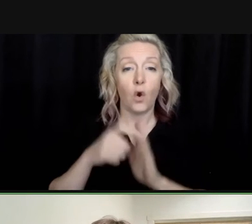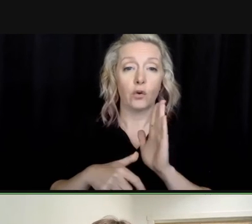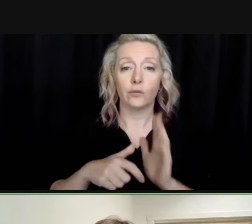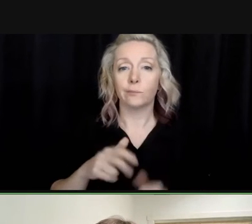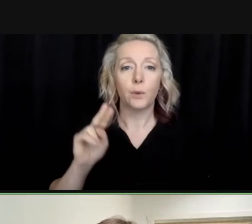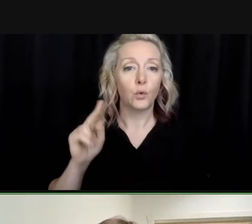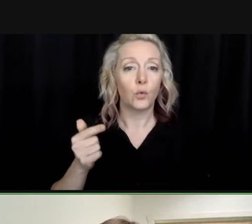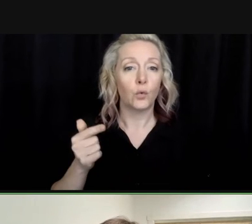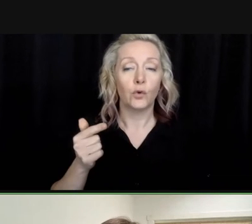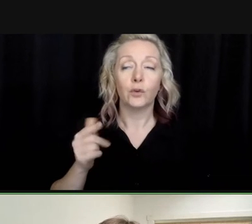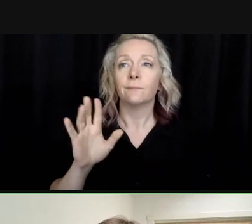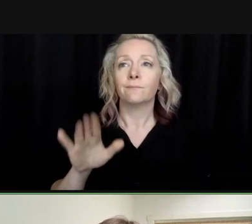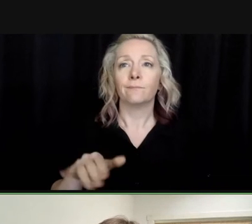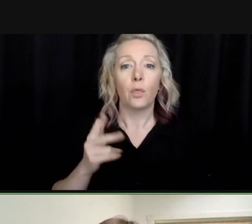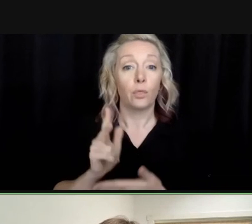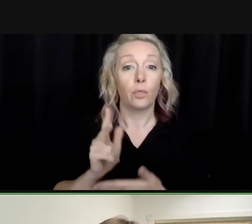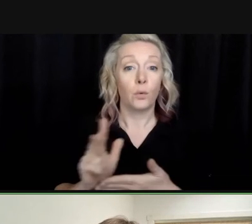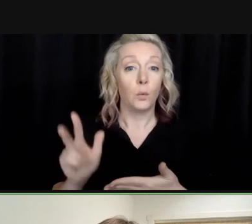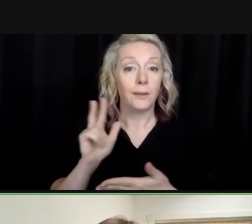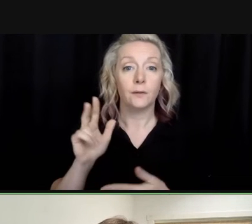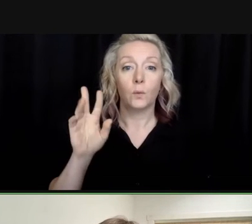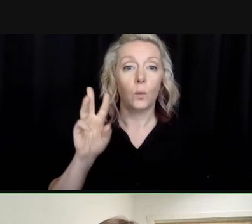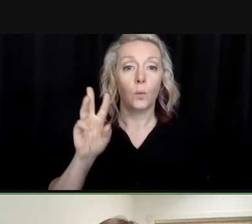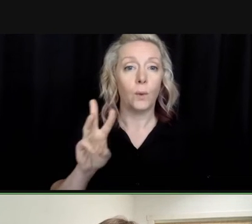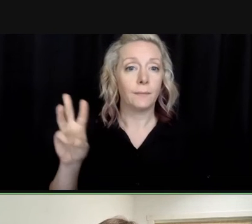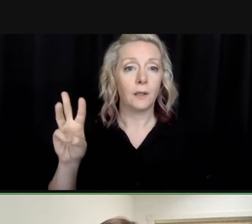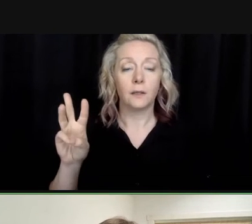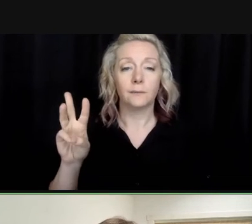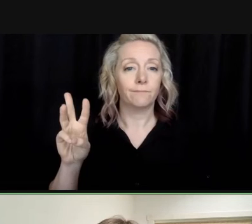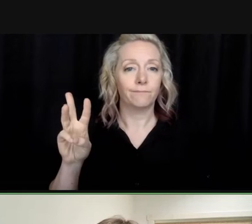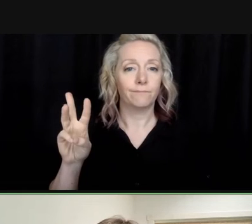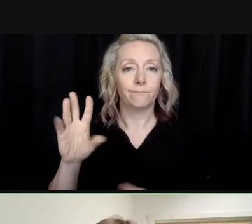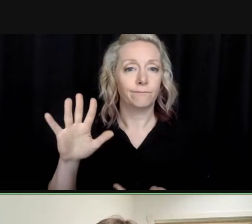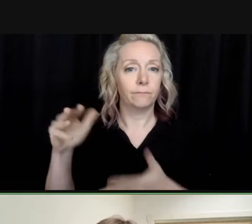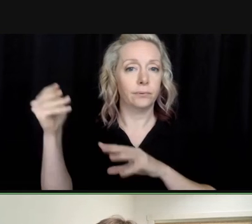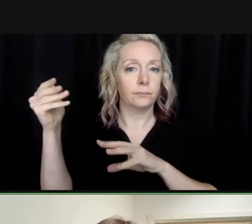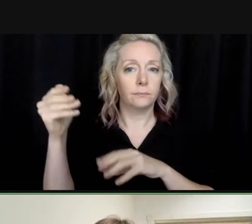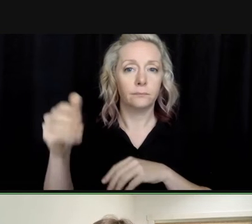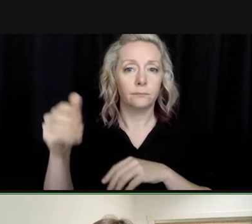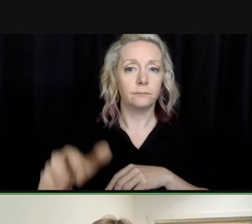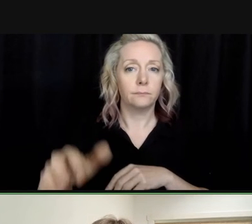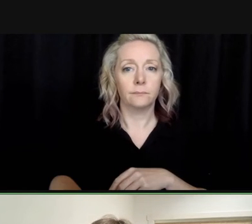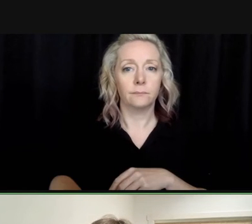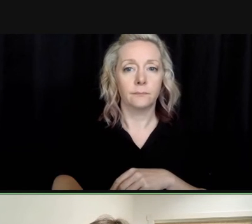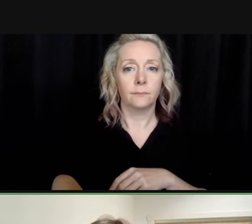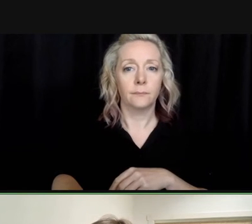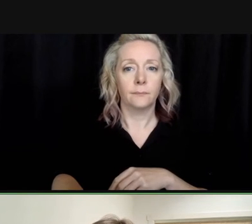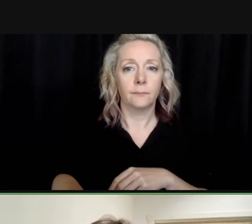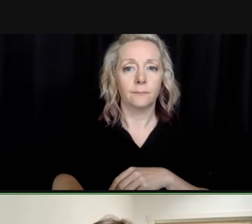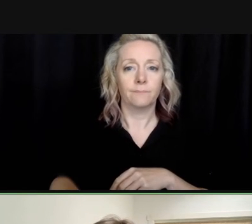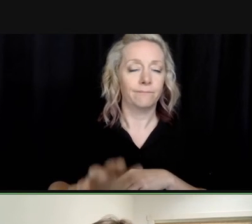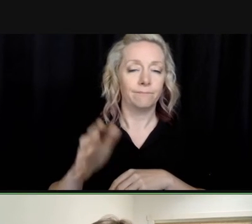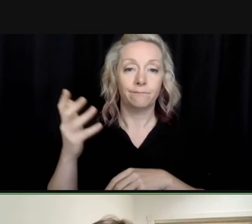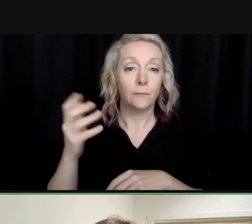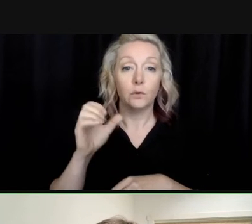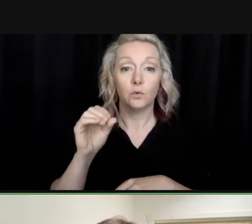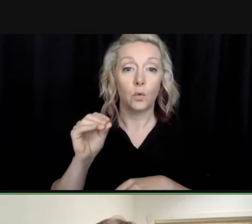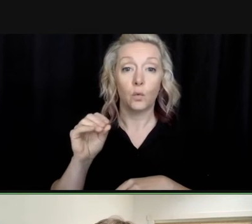to our website about 3 weeks ago where our links got, we have to update them with a different